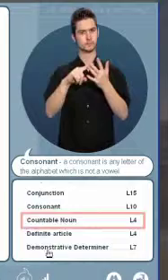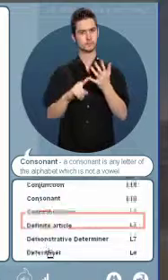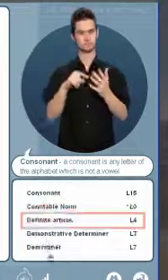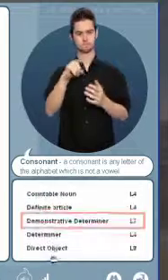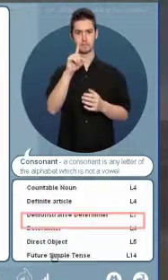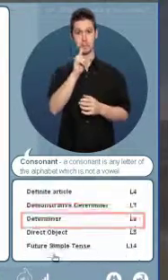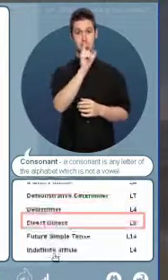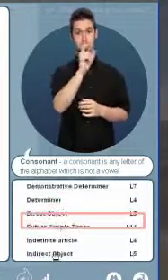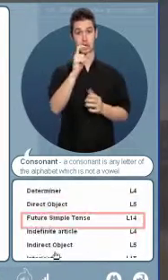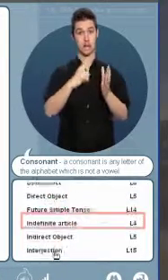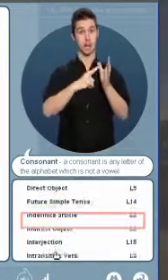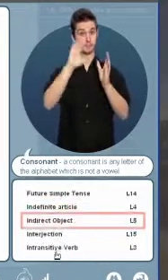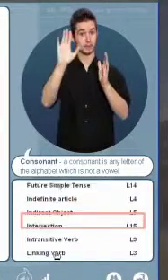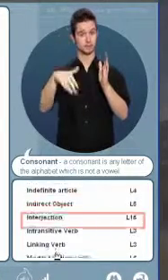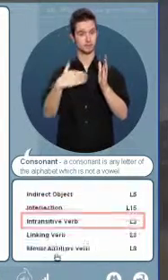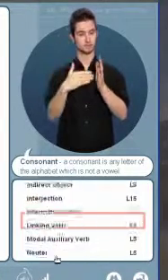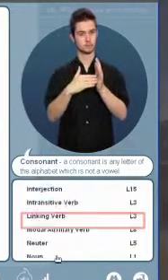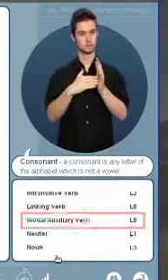Consonant.